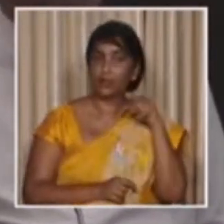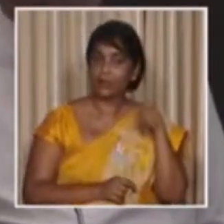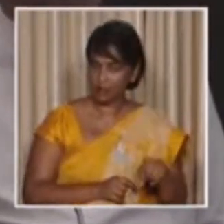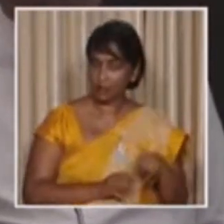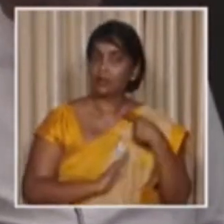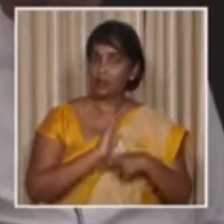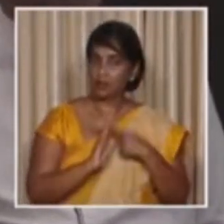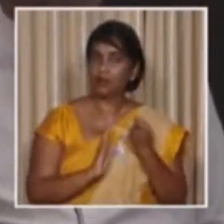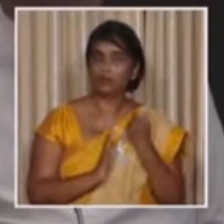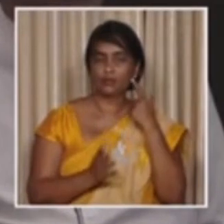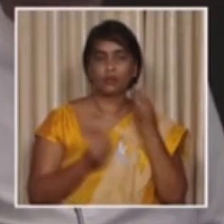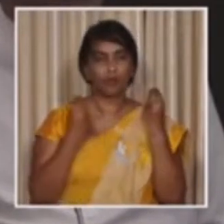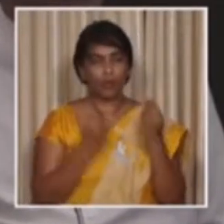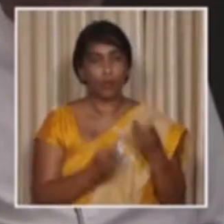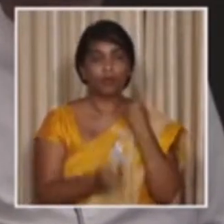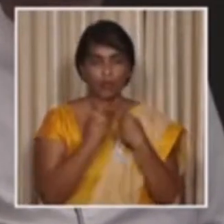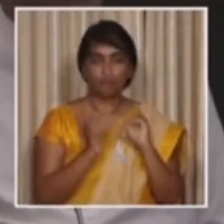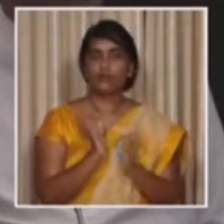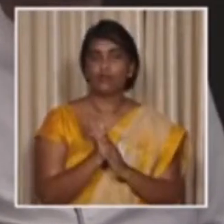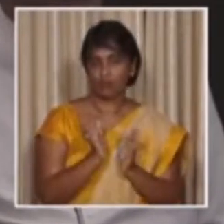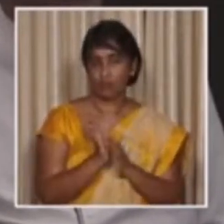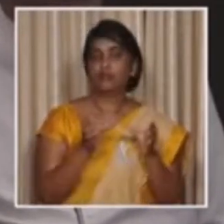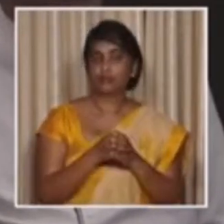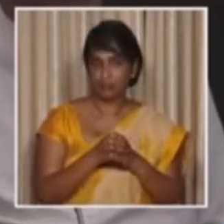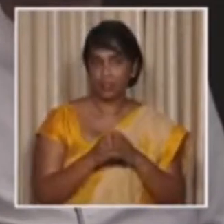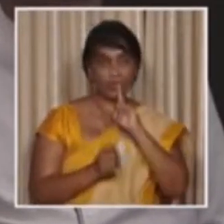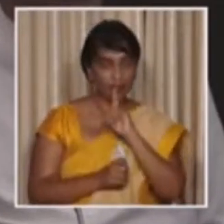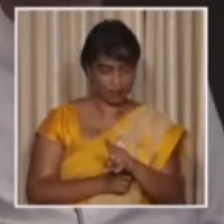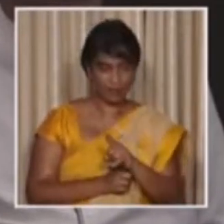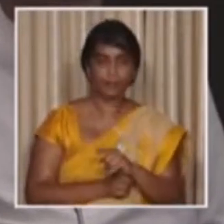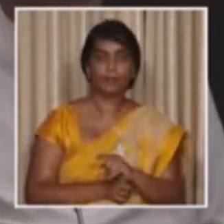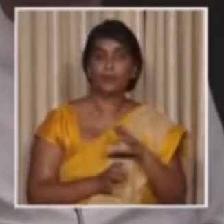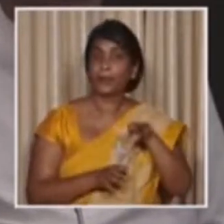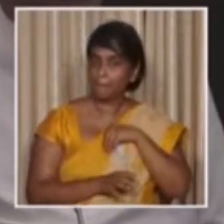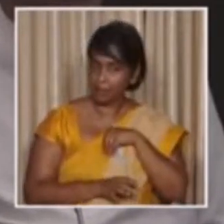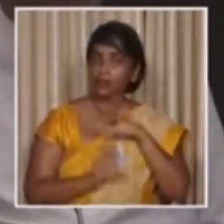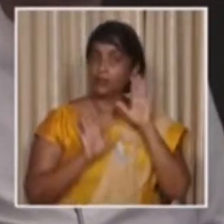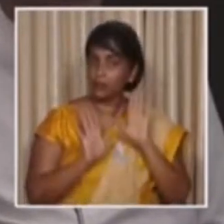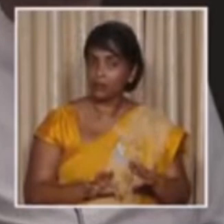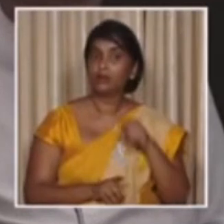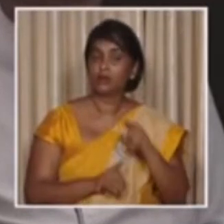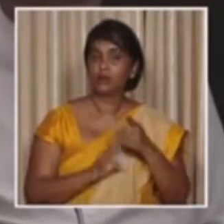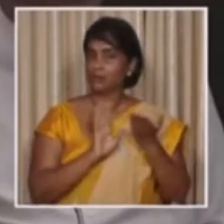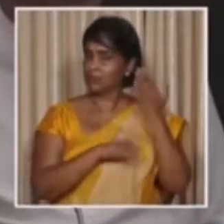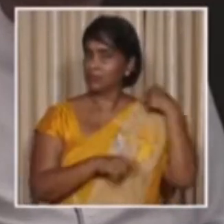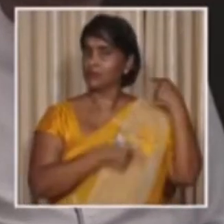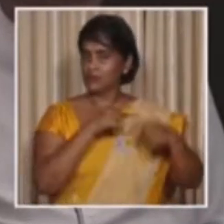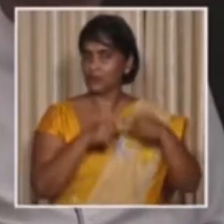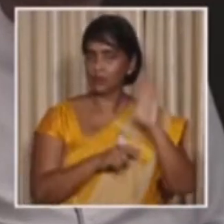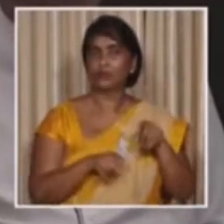country. But it has been a practice in the past, in order to ensure the credibility of that select